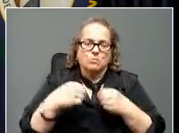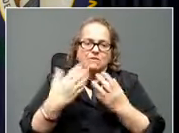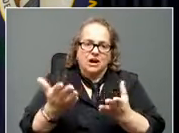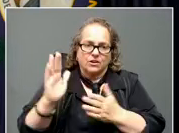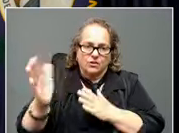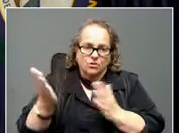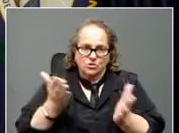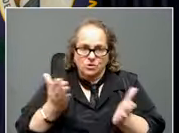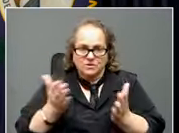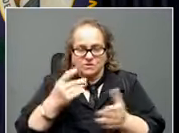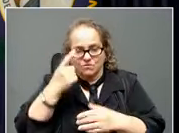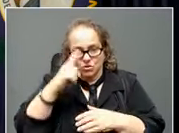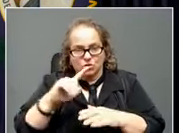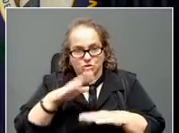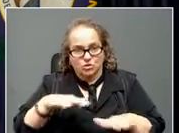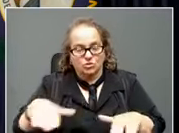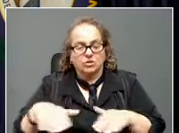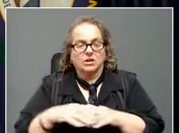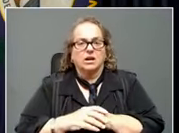for children.